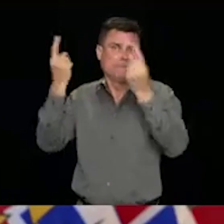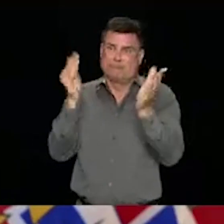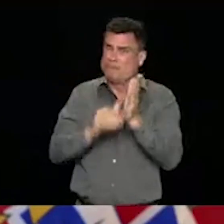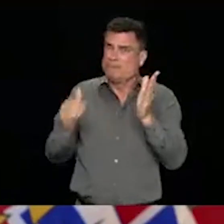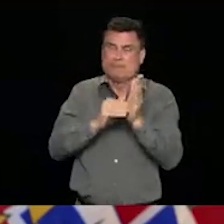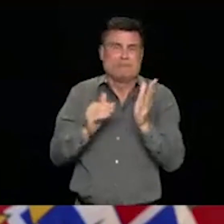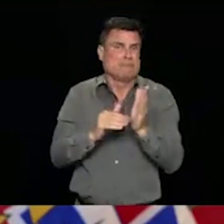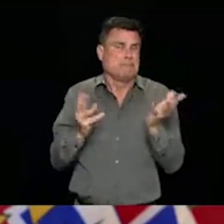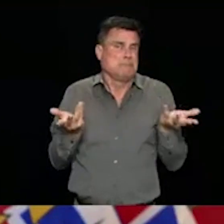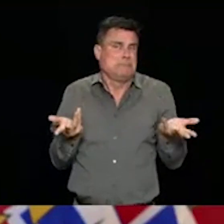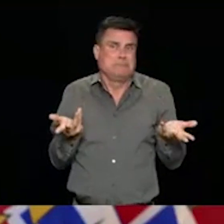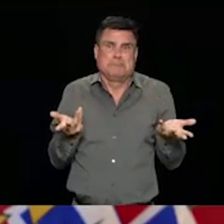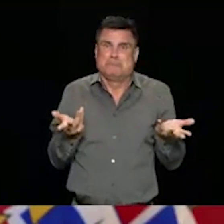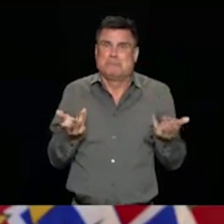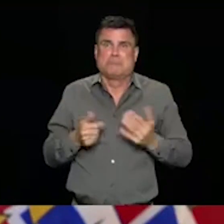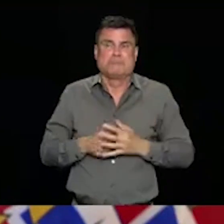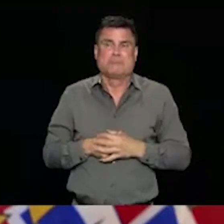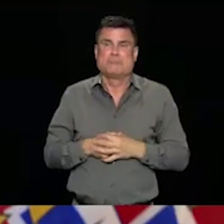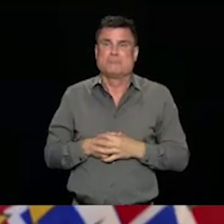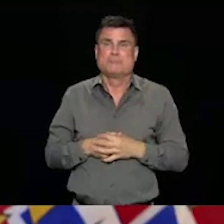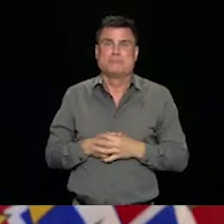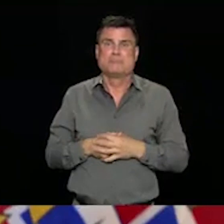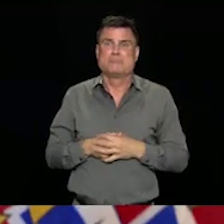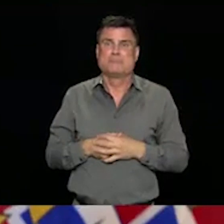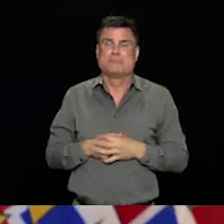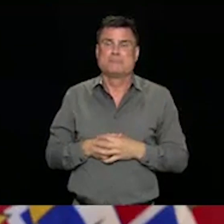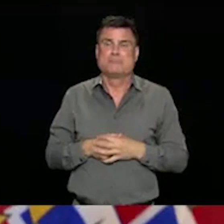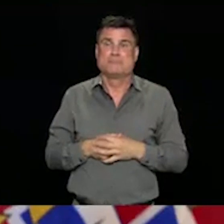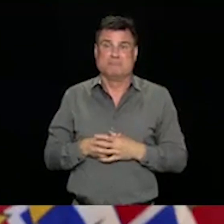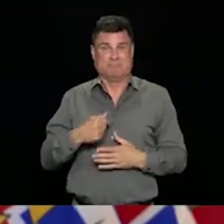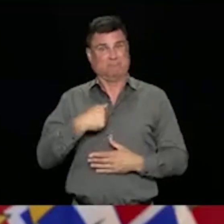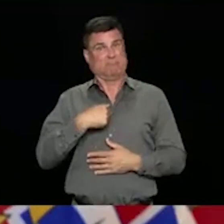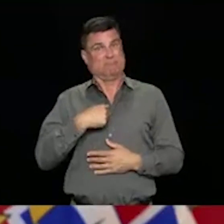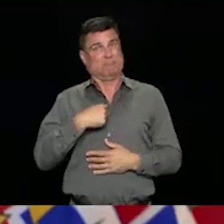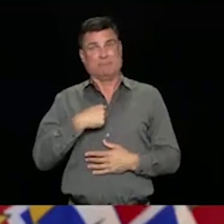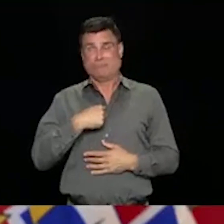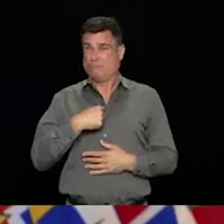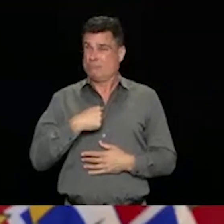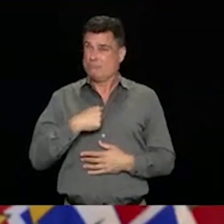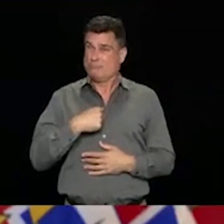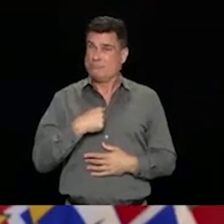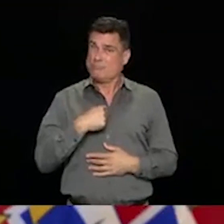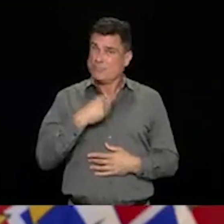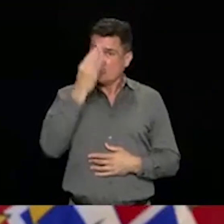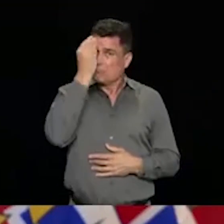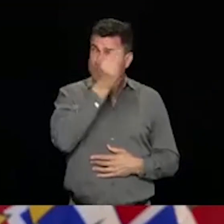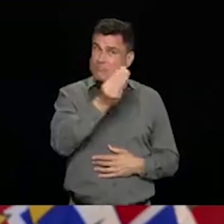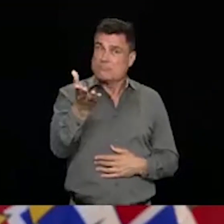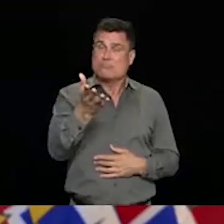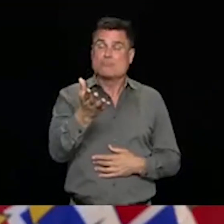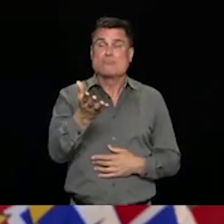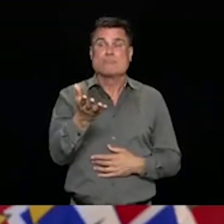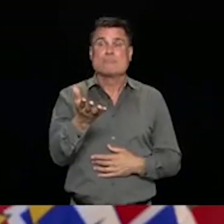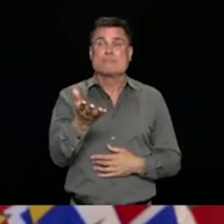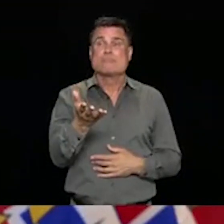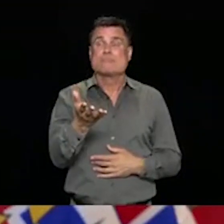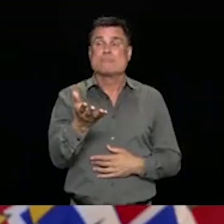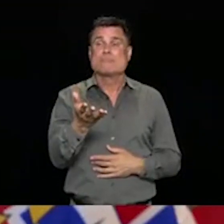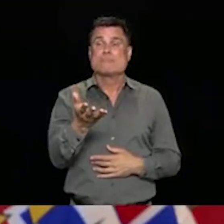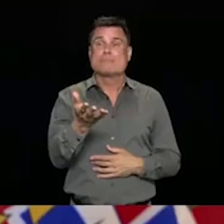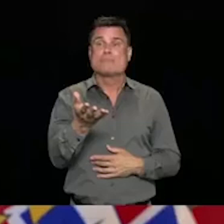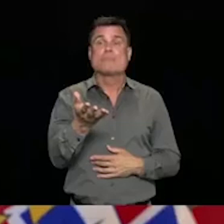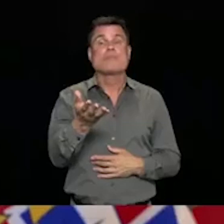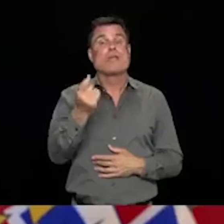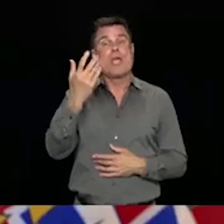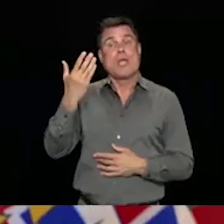many people who had returned from travel where we said we didn't have the capacity to test, and we didn't want people who were ill to leave their home to